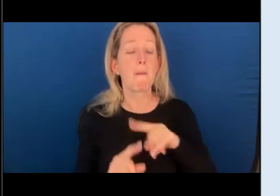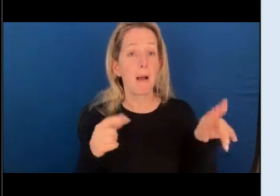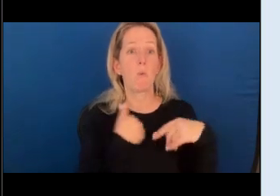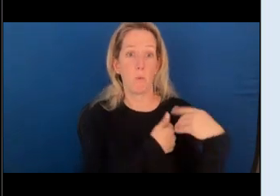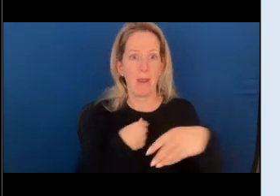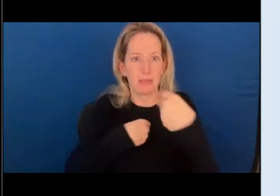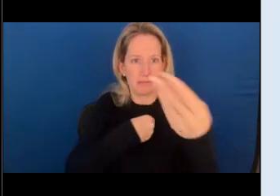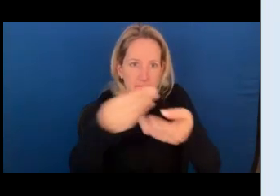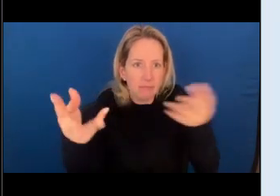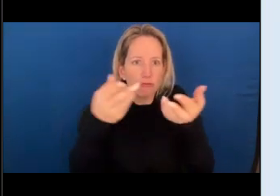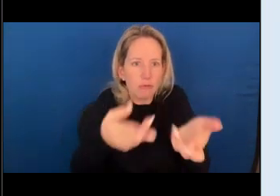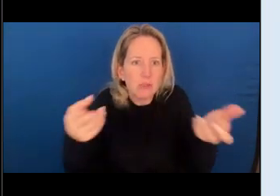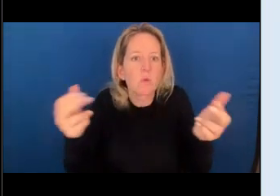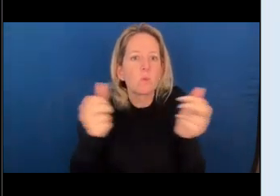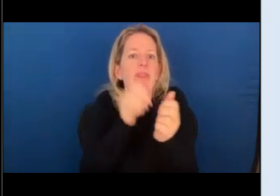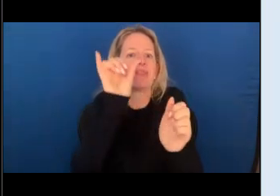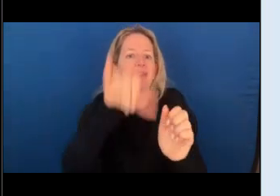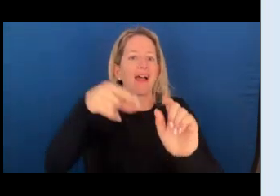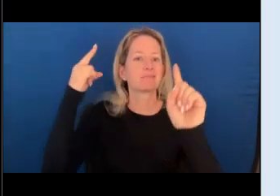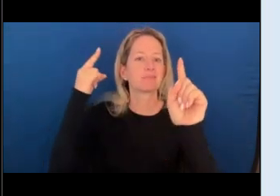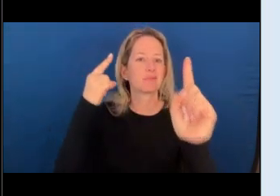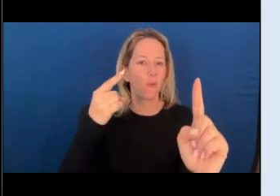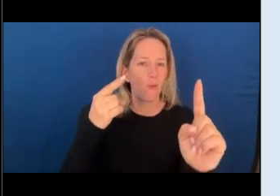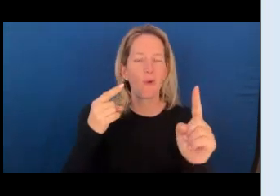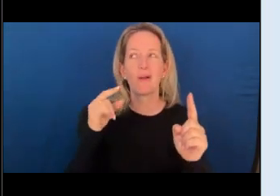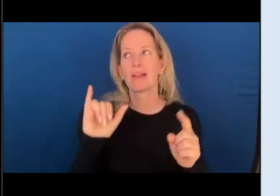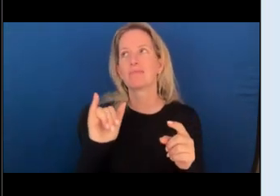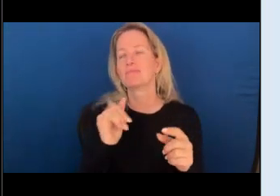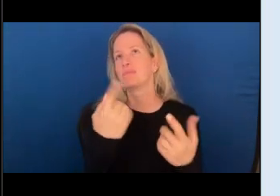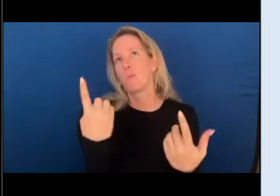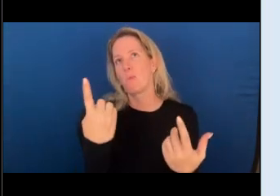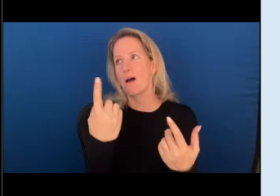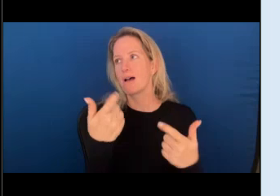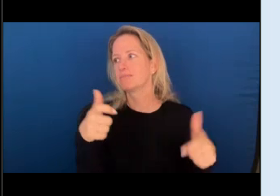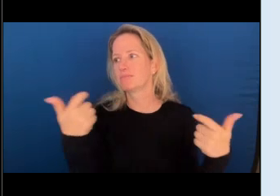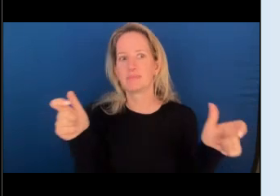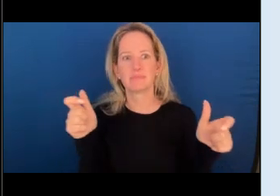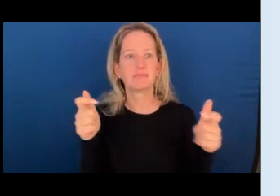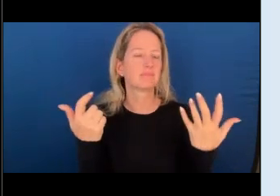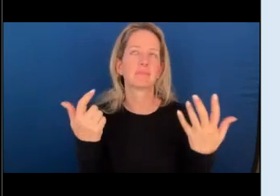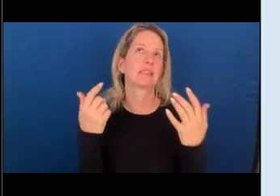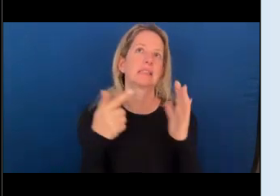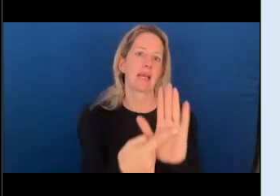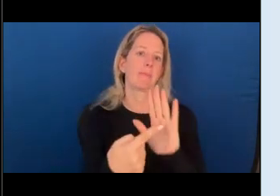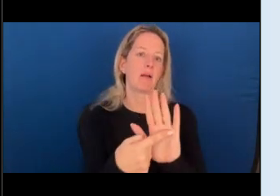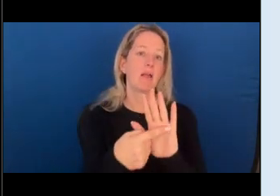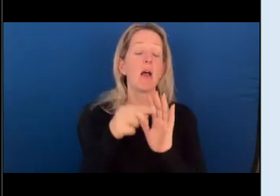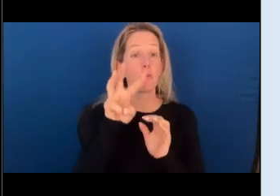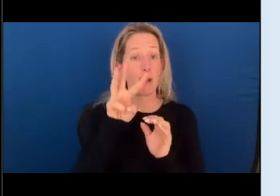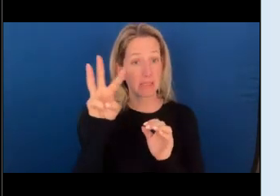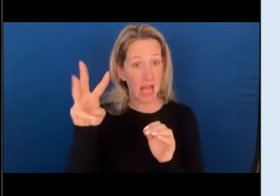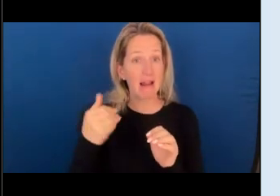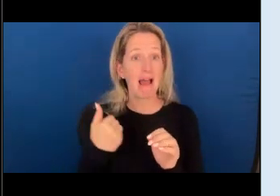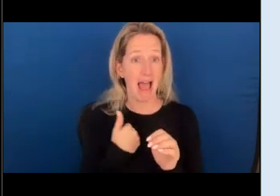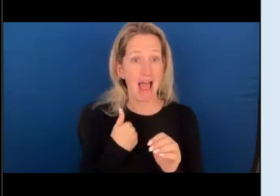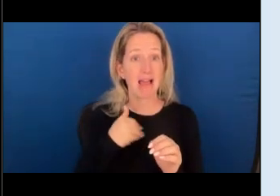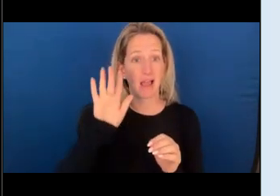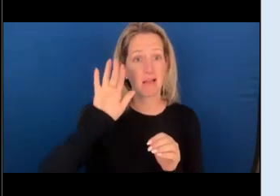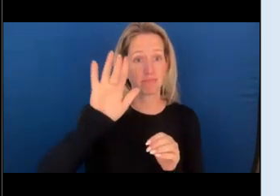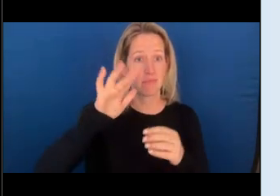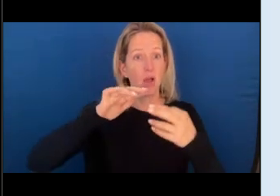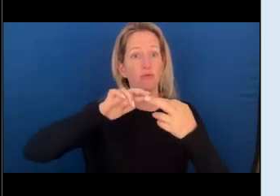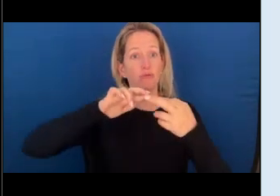the biggest examples I can think of is there's a whole section on the website that links to recycling guidelines in